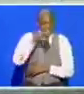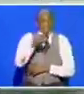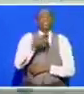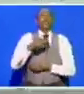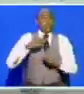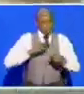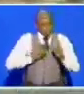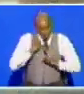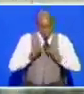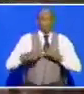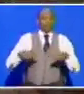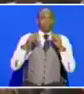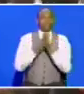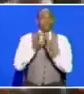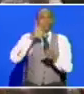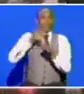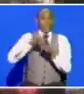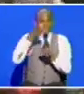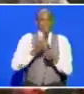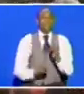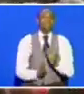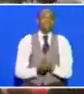votes intensifies.